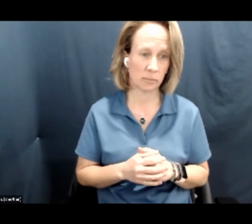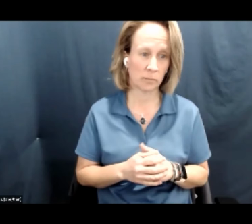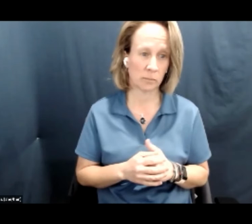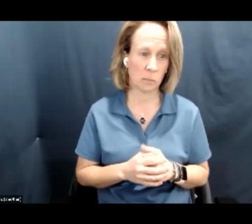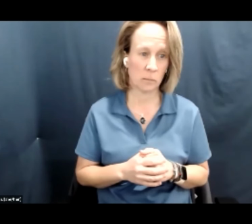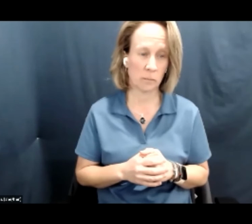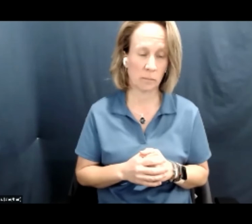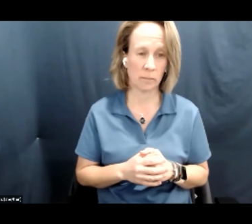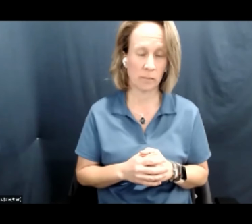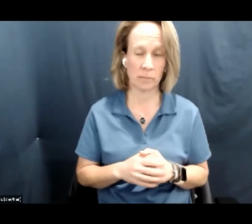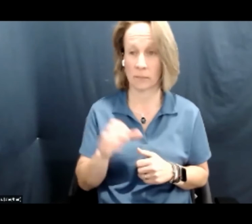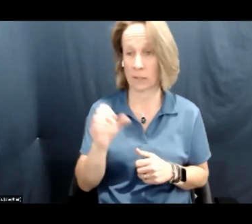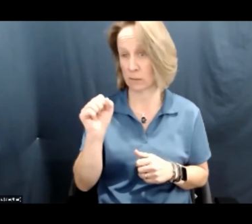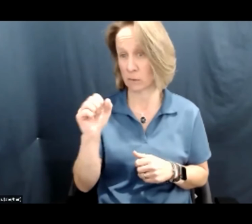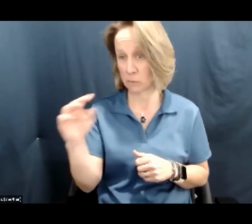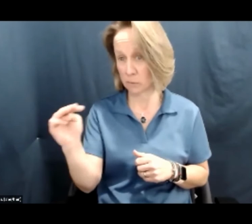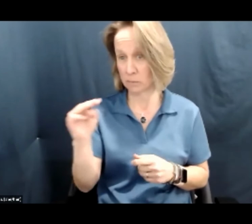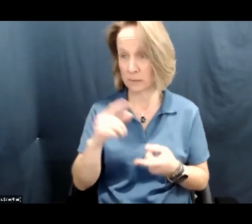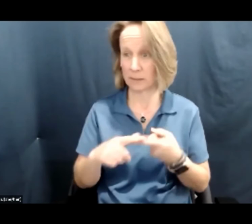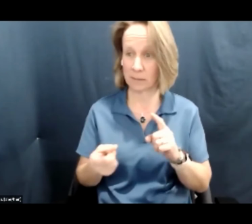Social media friends.